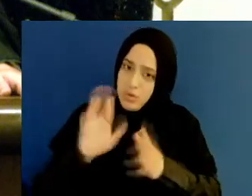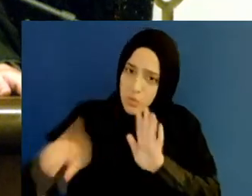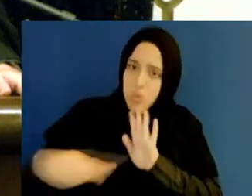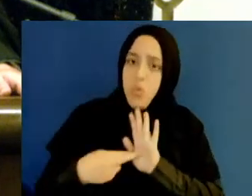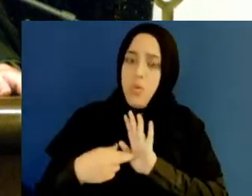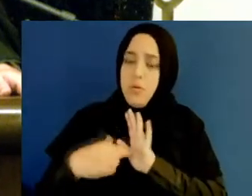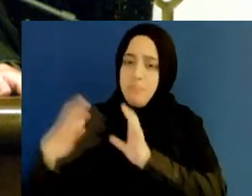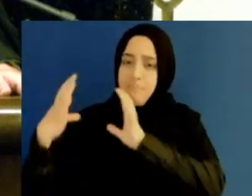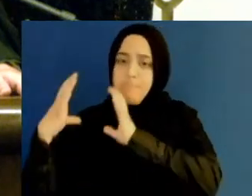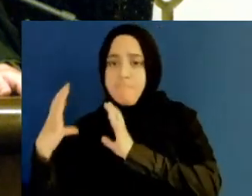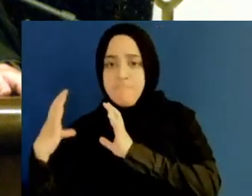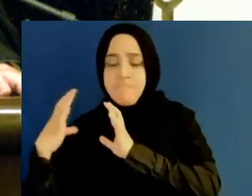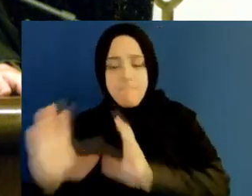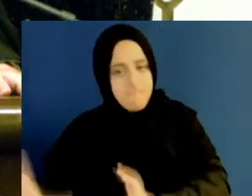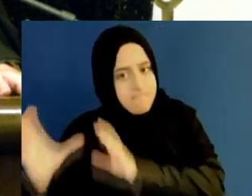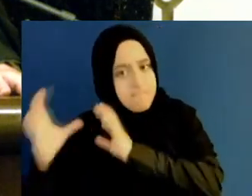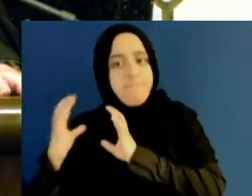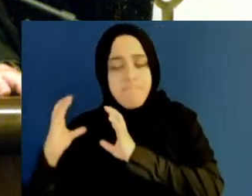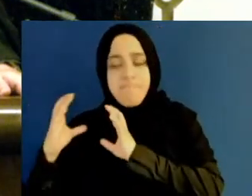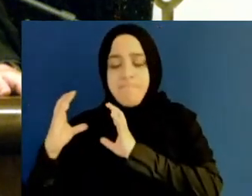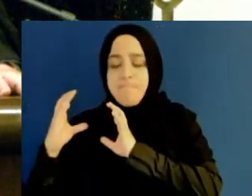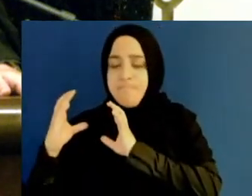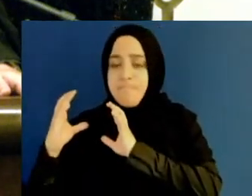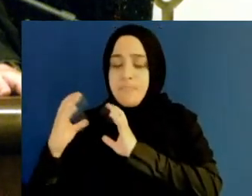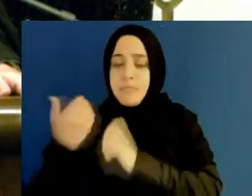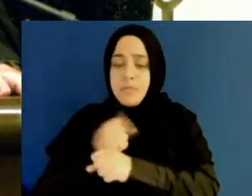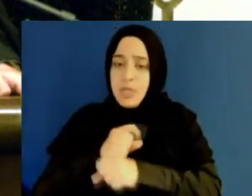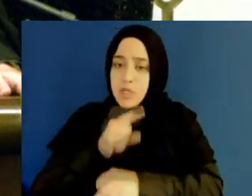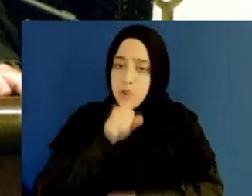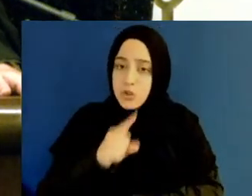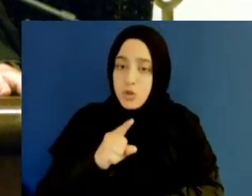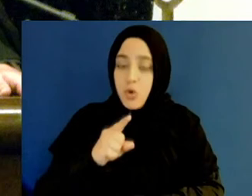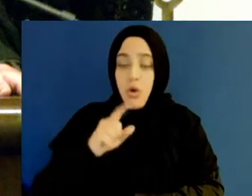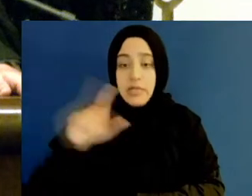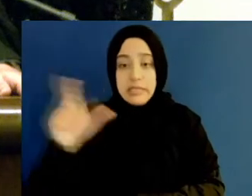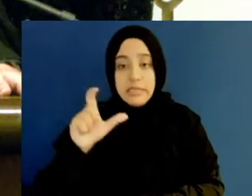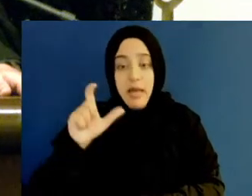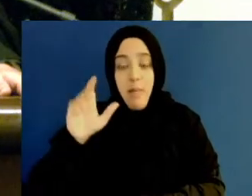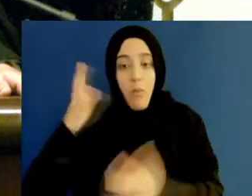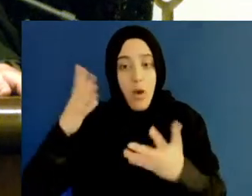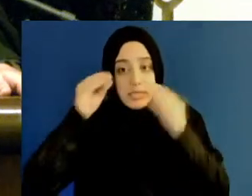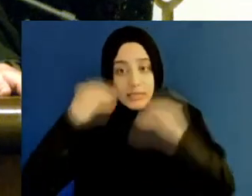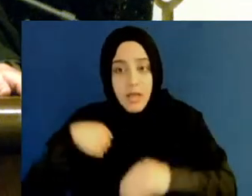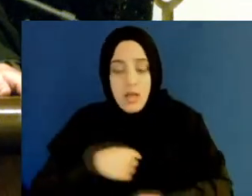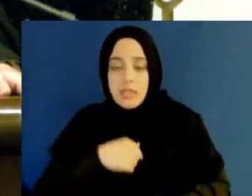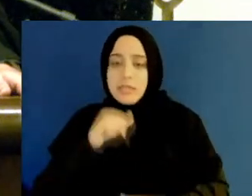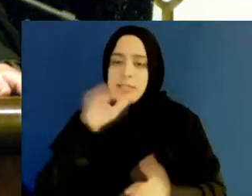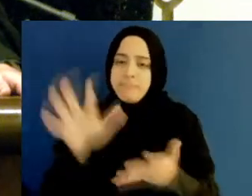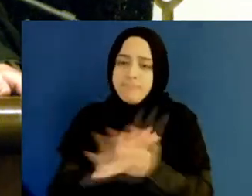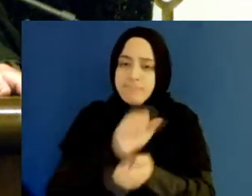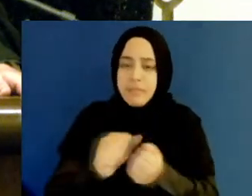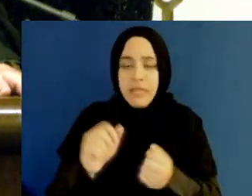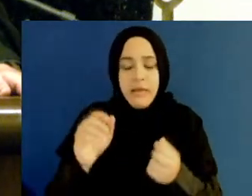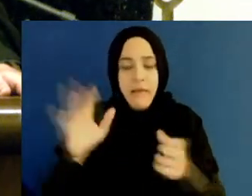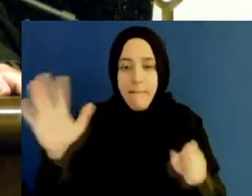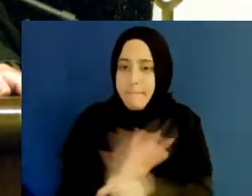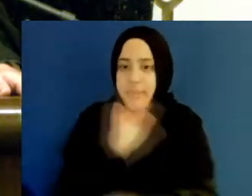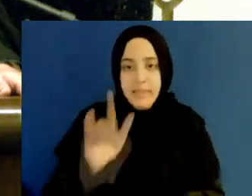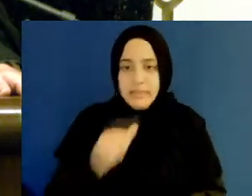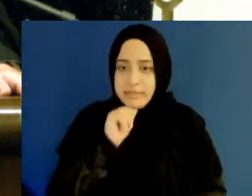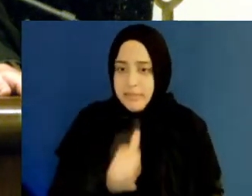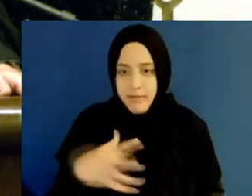Islam are not obliterated from the face of this earth. And sarahatan, when you look at Islamic